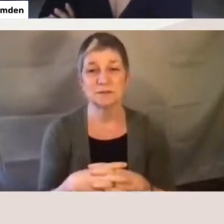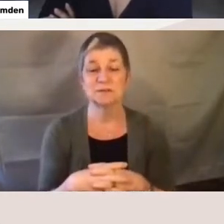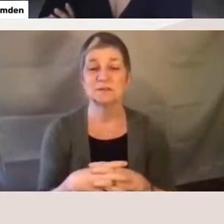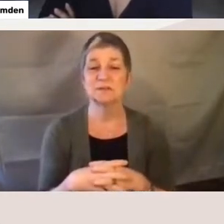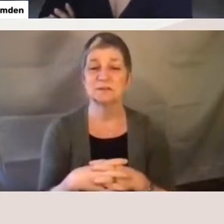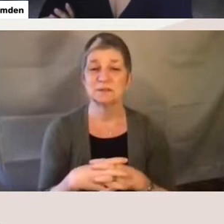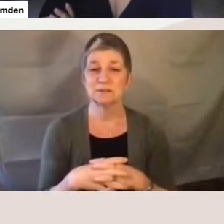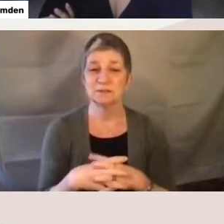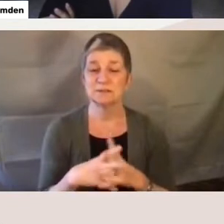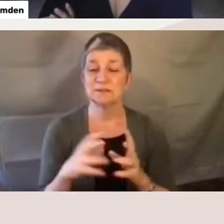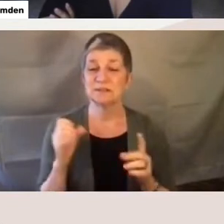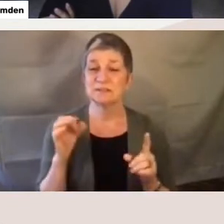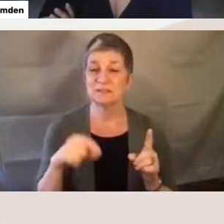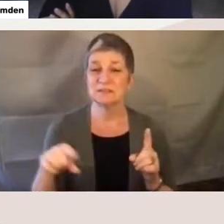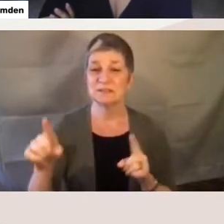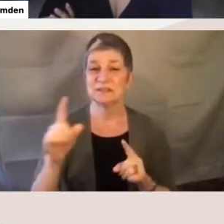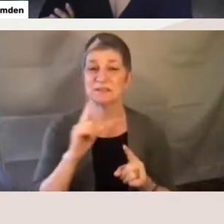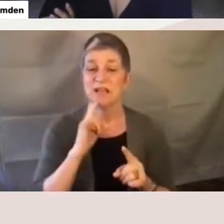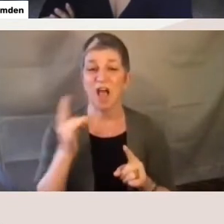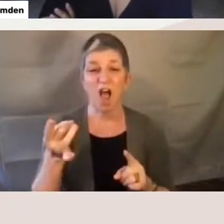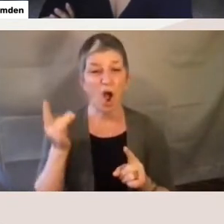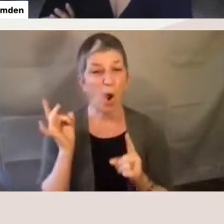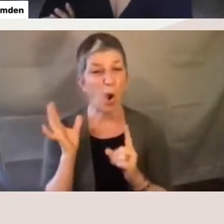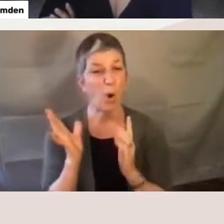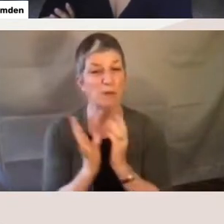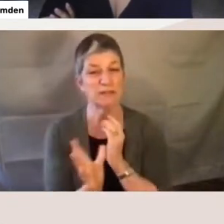those on Trodelvy gives you horrible diarrhea.